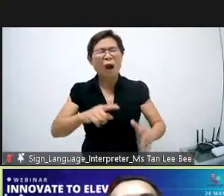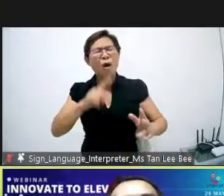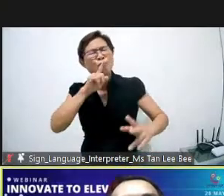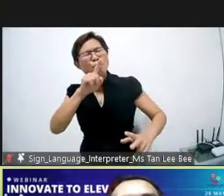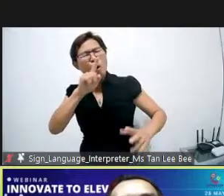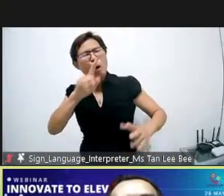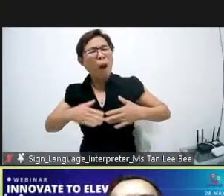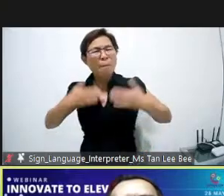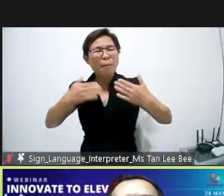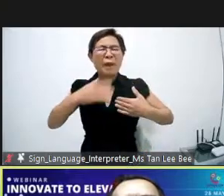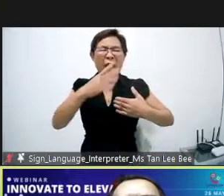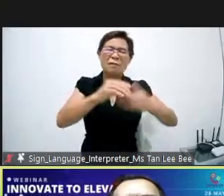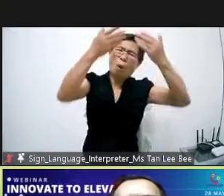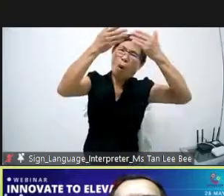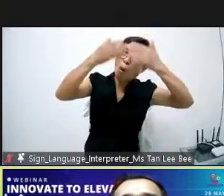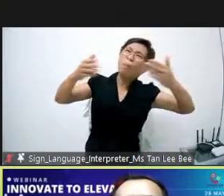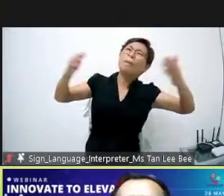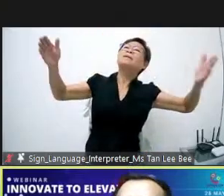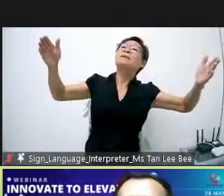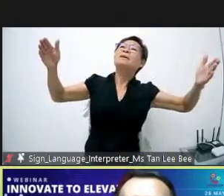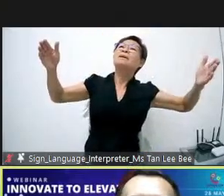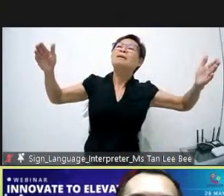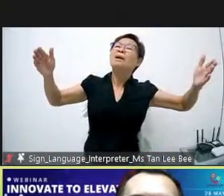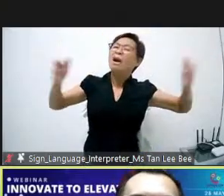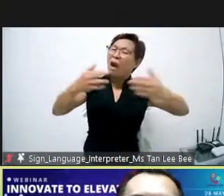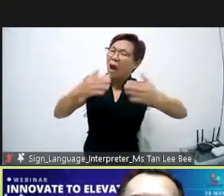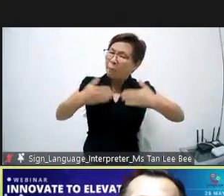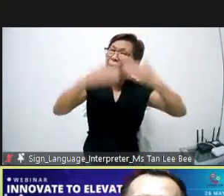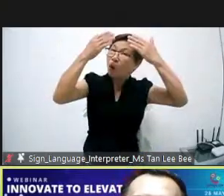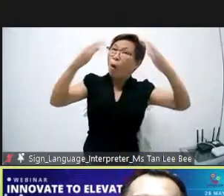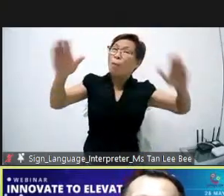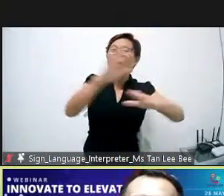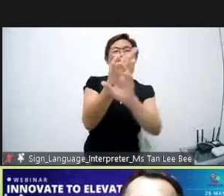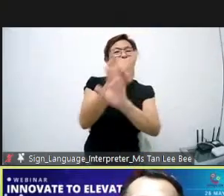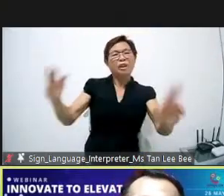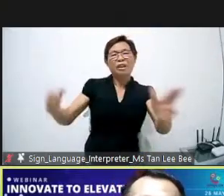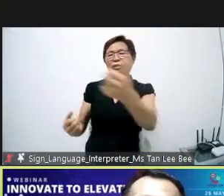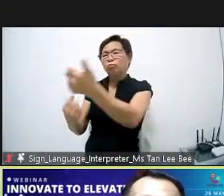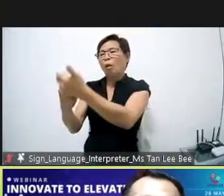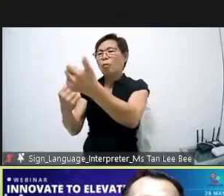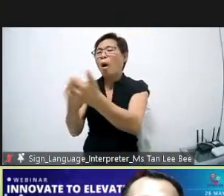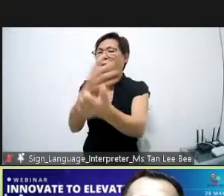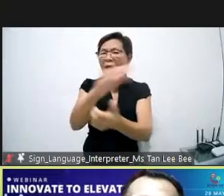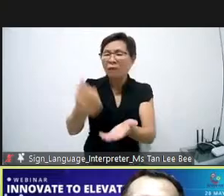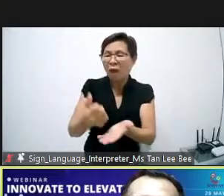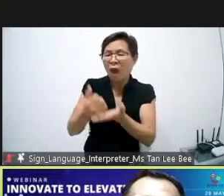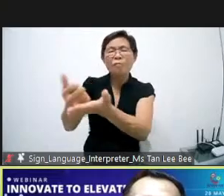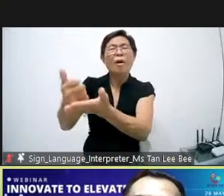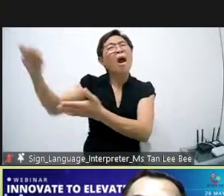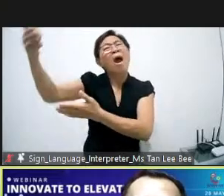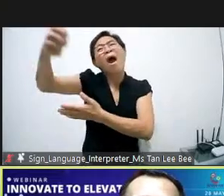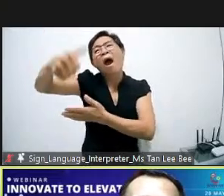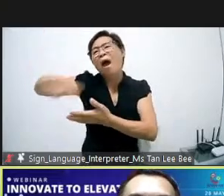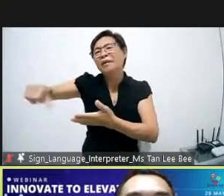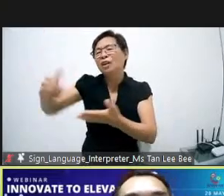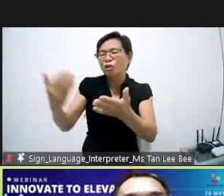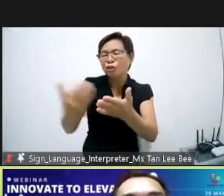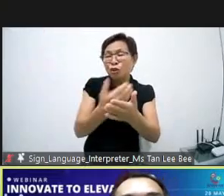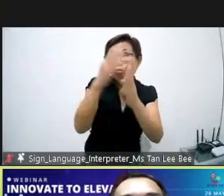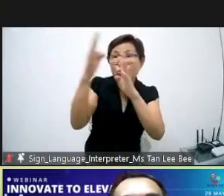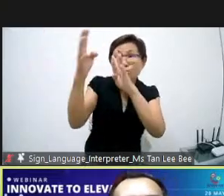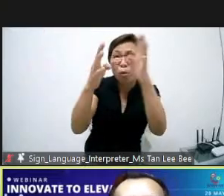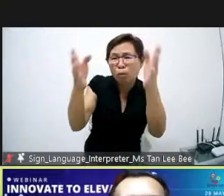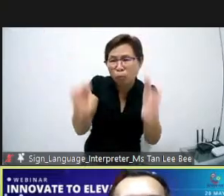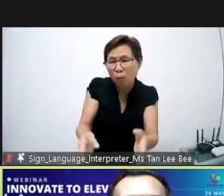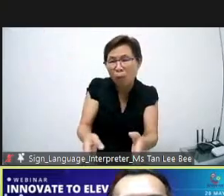really open, we always ready to support and assist any innovators,